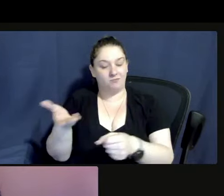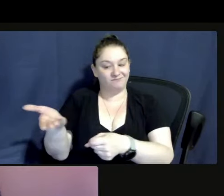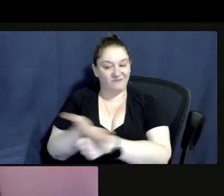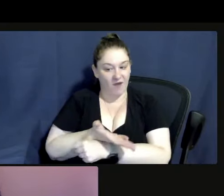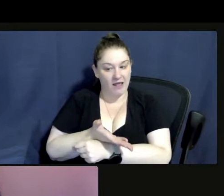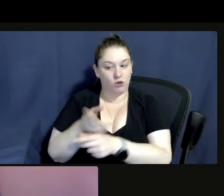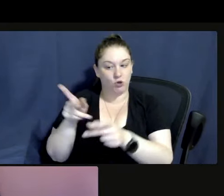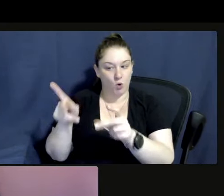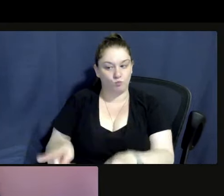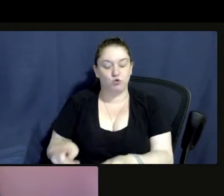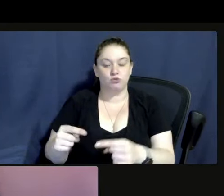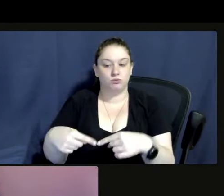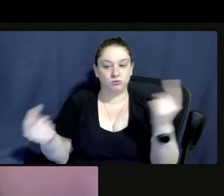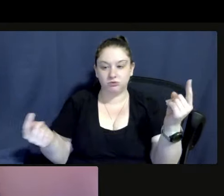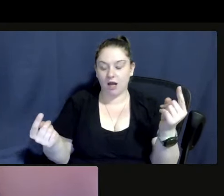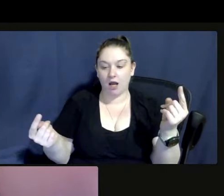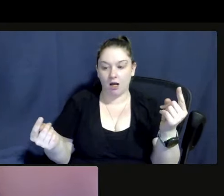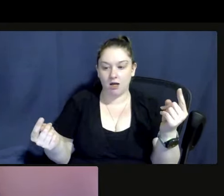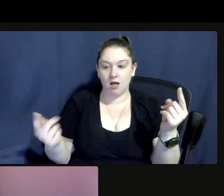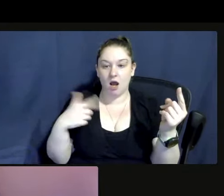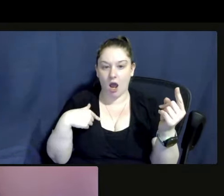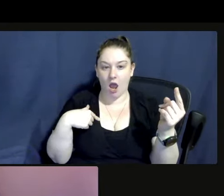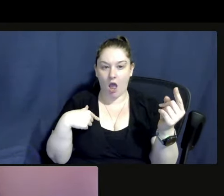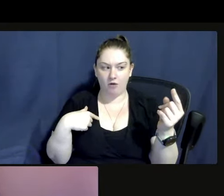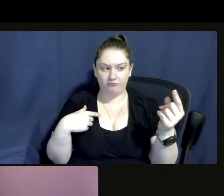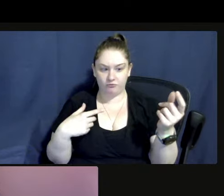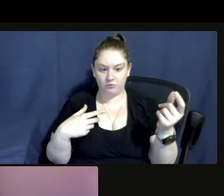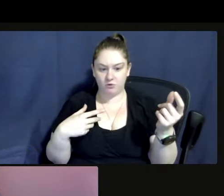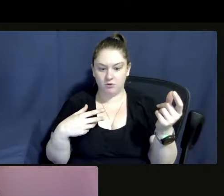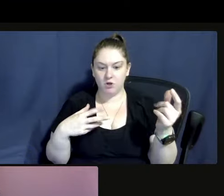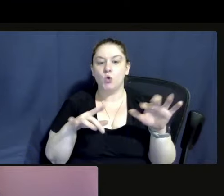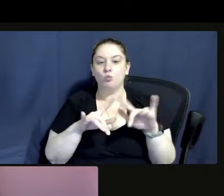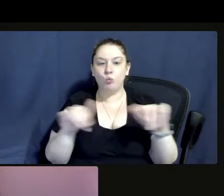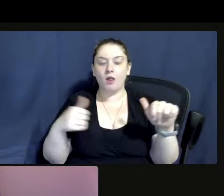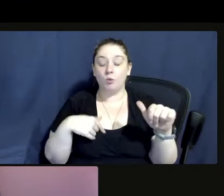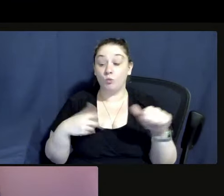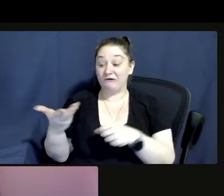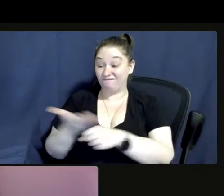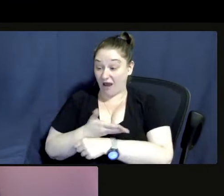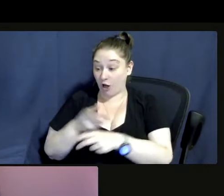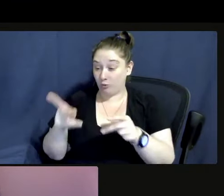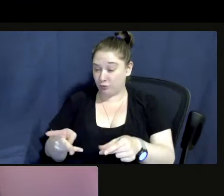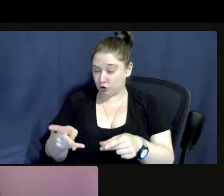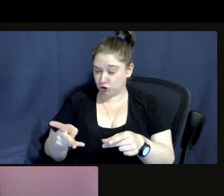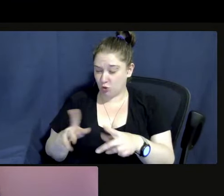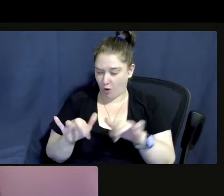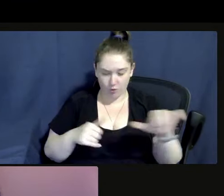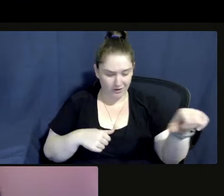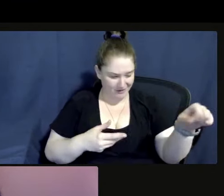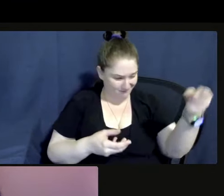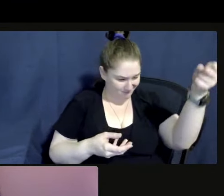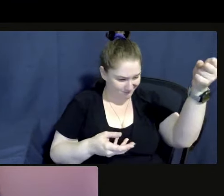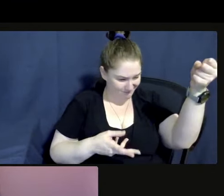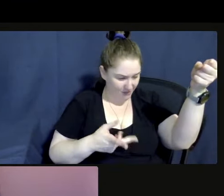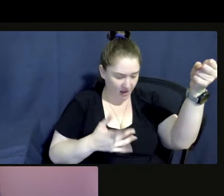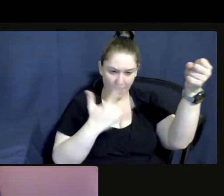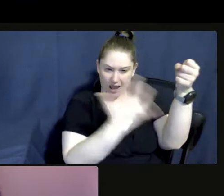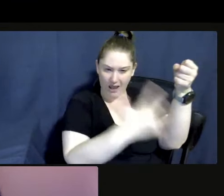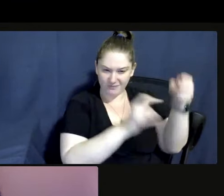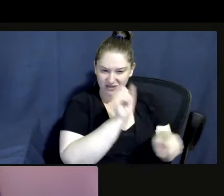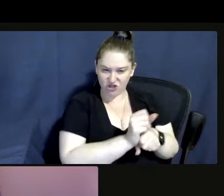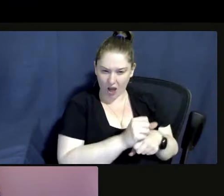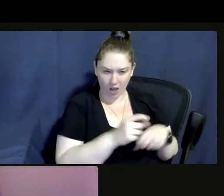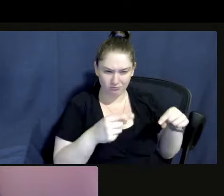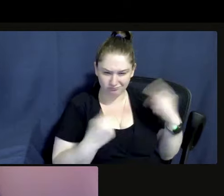instead of overholding a position open that we have been struggling to fill or keep. I know sometimes people will